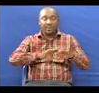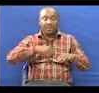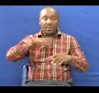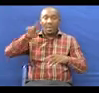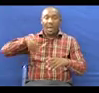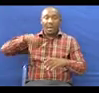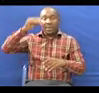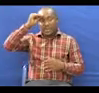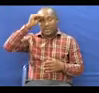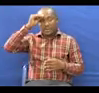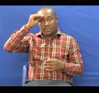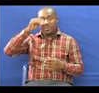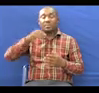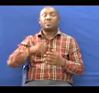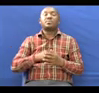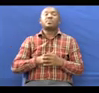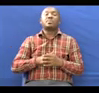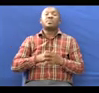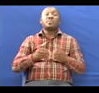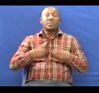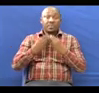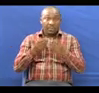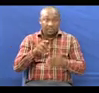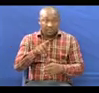we end up our lessons, let's